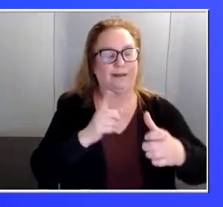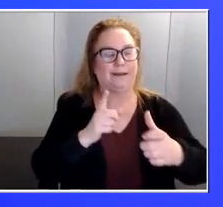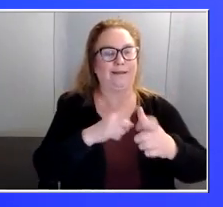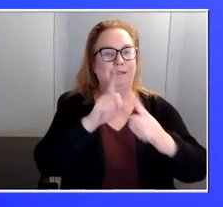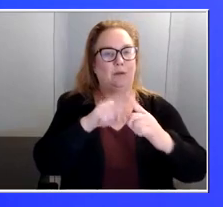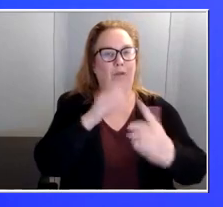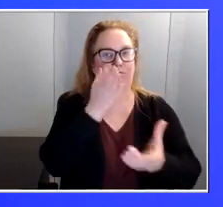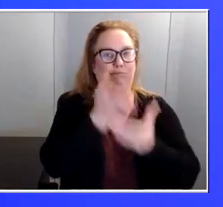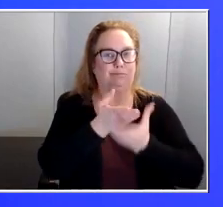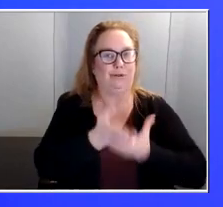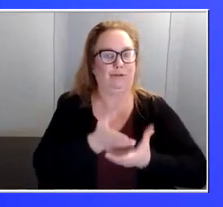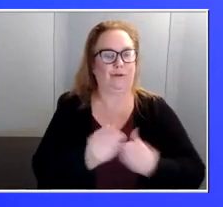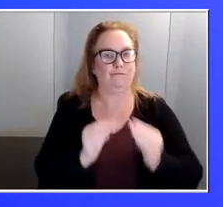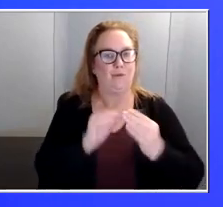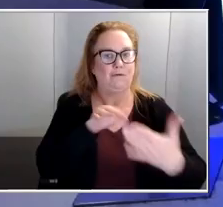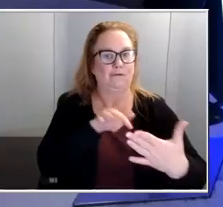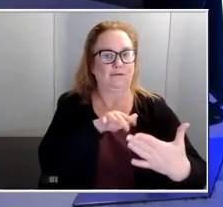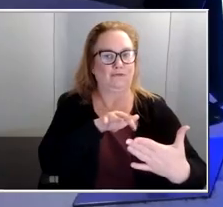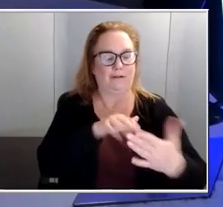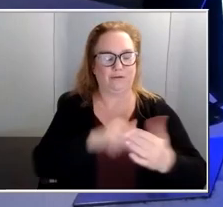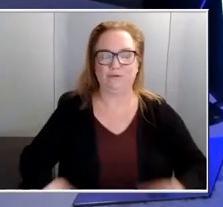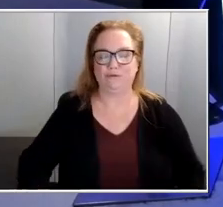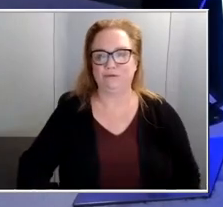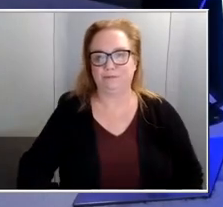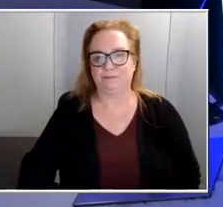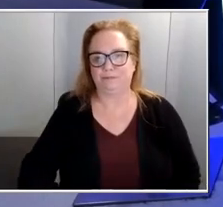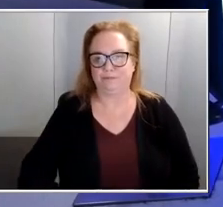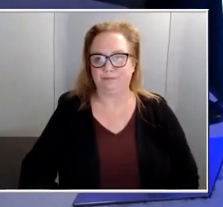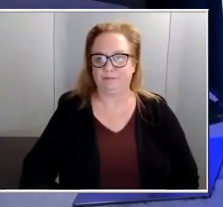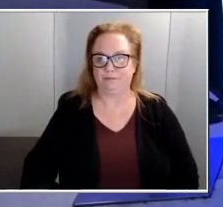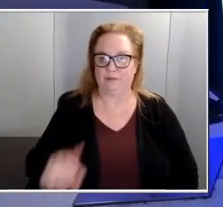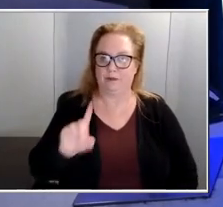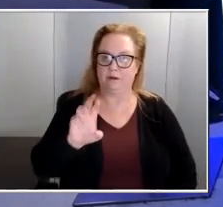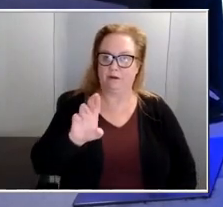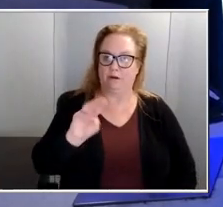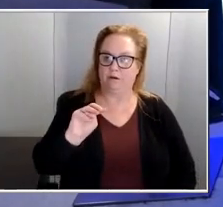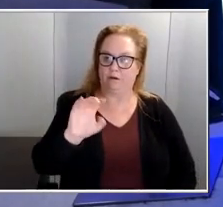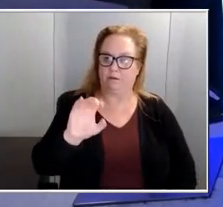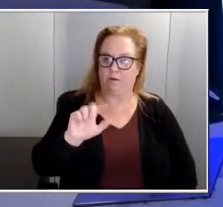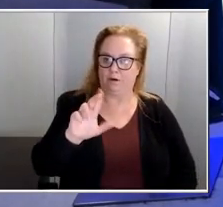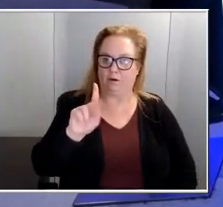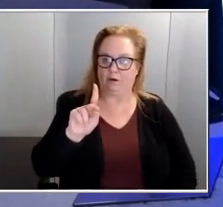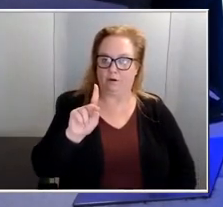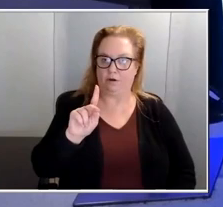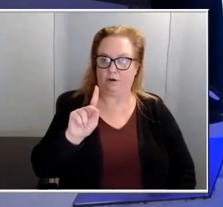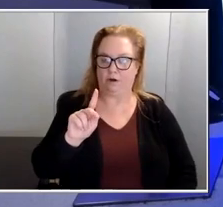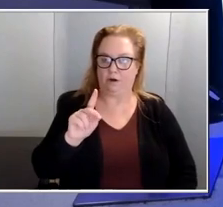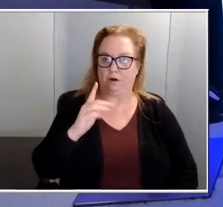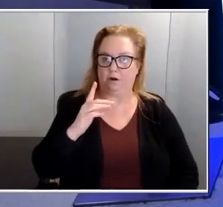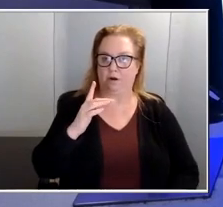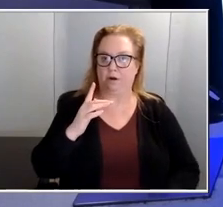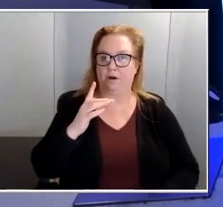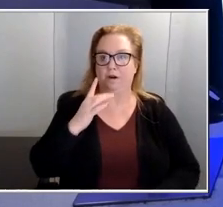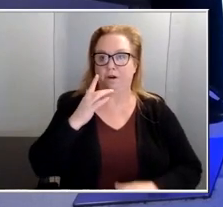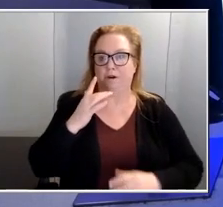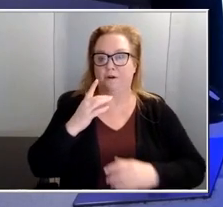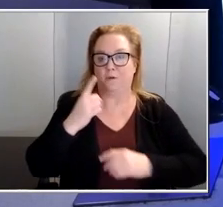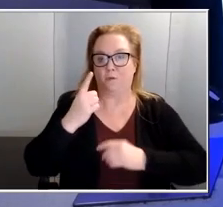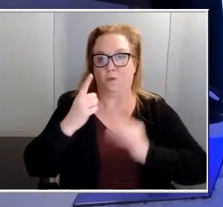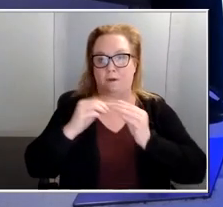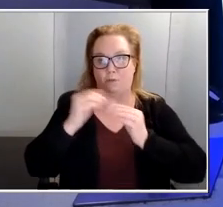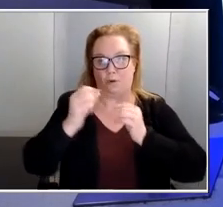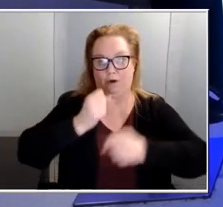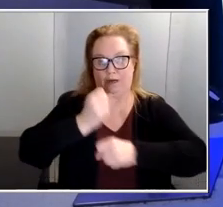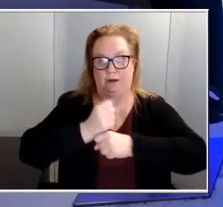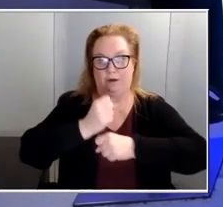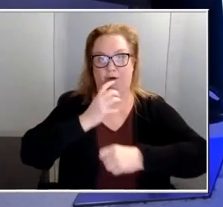its efficacy comparing to other standard of care. Well, you know, I may, Dr. McGuirk, have turned a little year older here today, but and I've been in medicine for